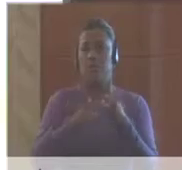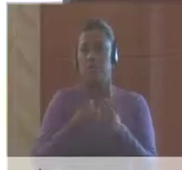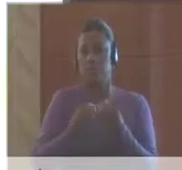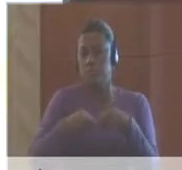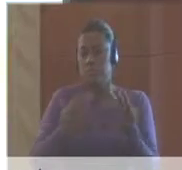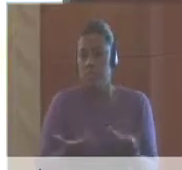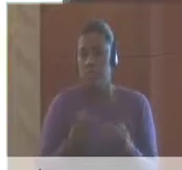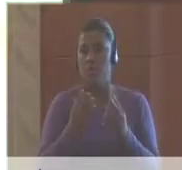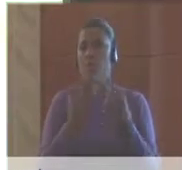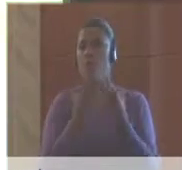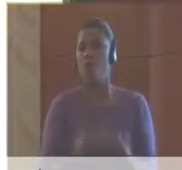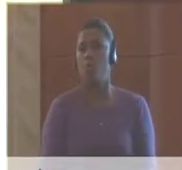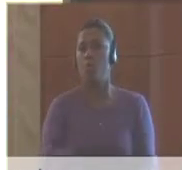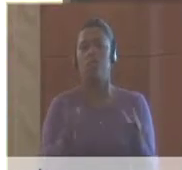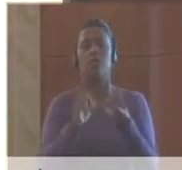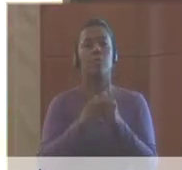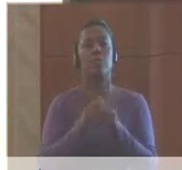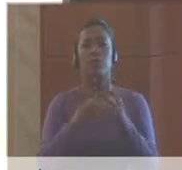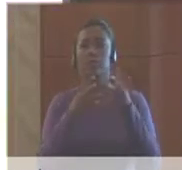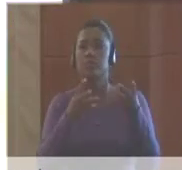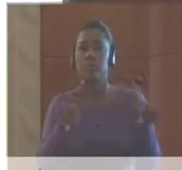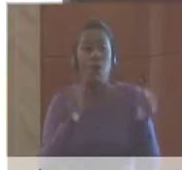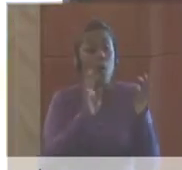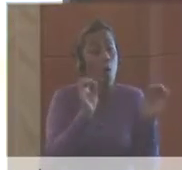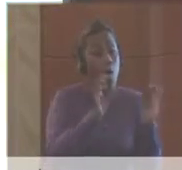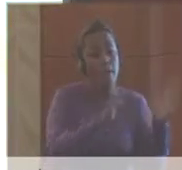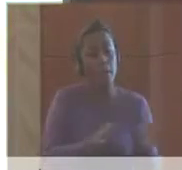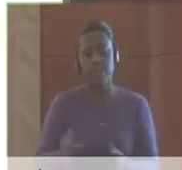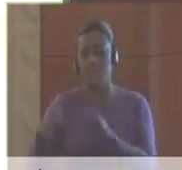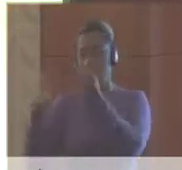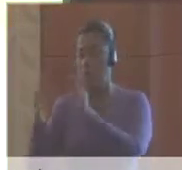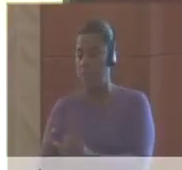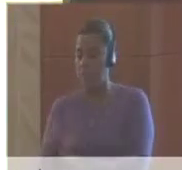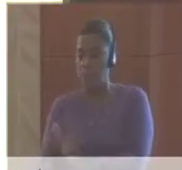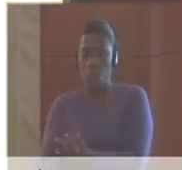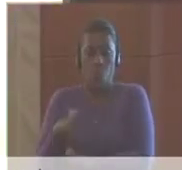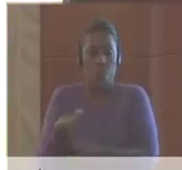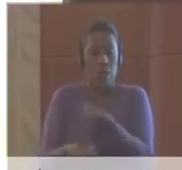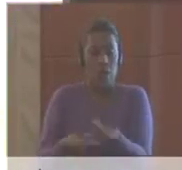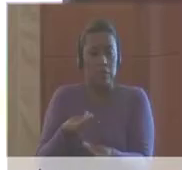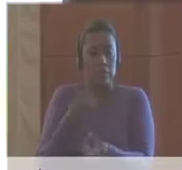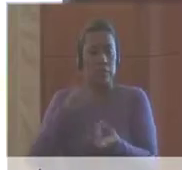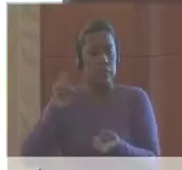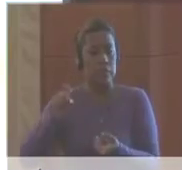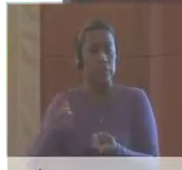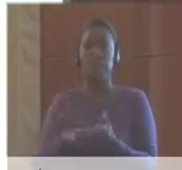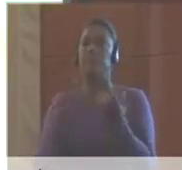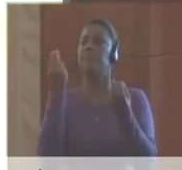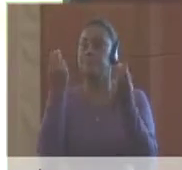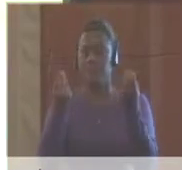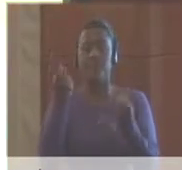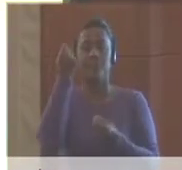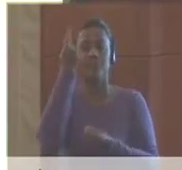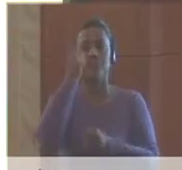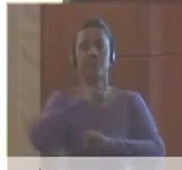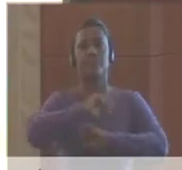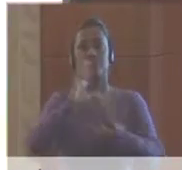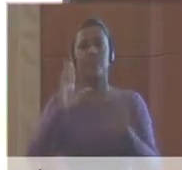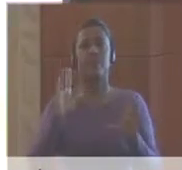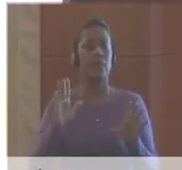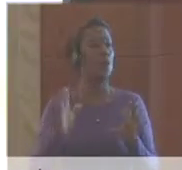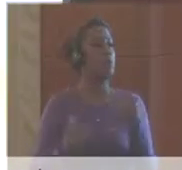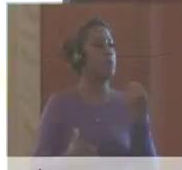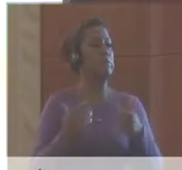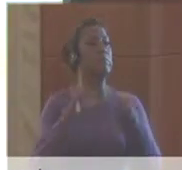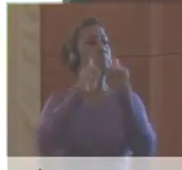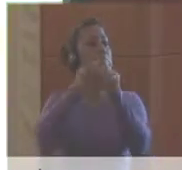prepare for risk, plan it, identify it, plan the public expenditure that may be generated. And these are